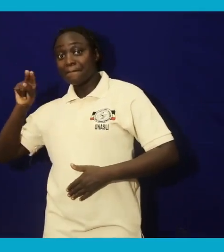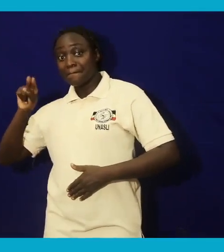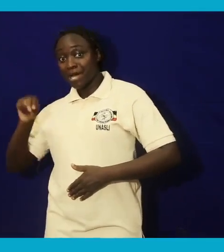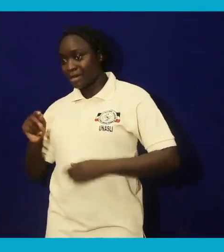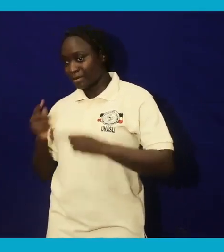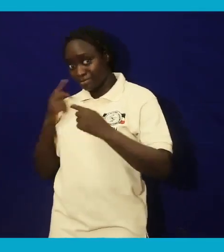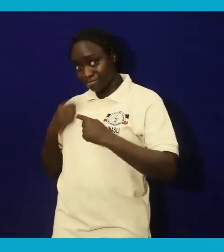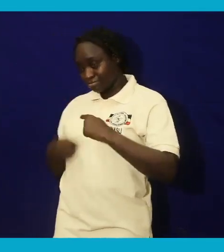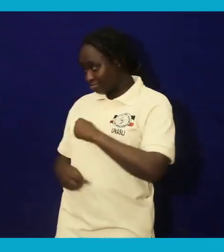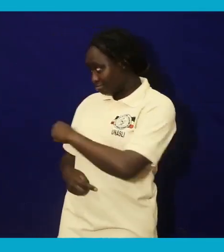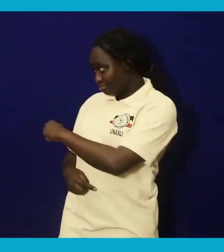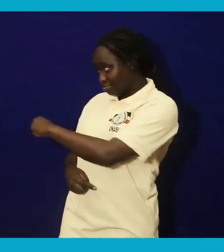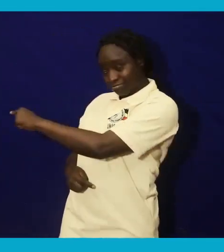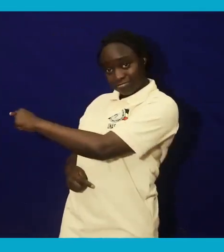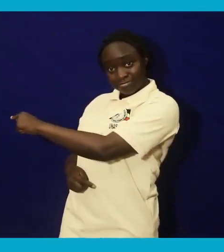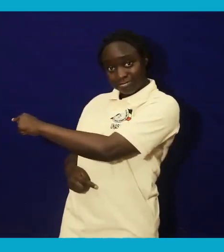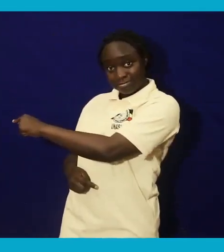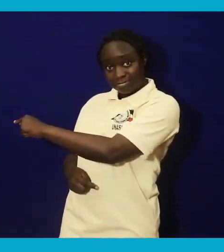is a